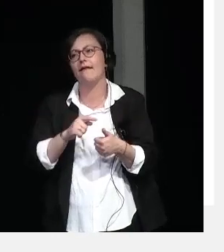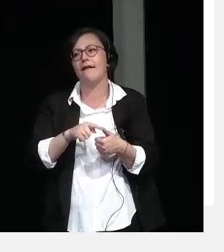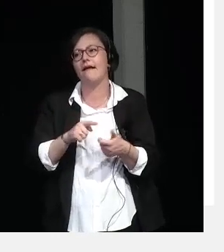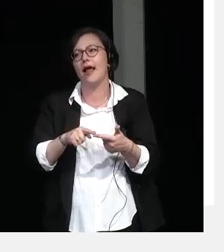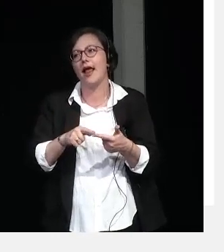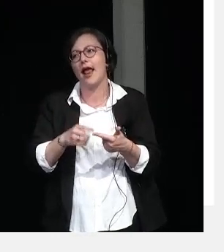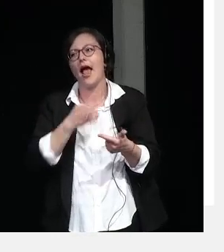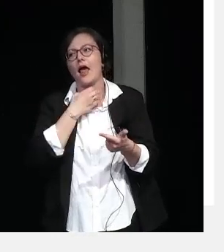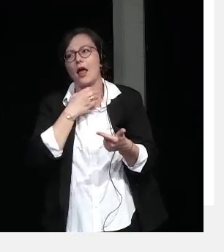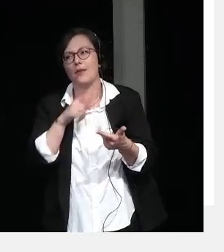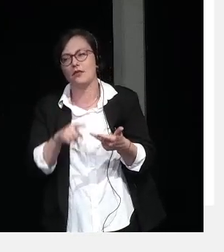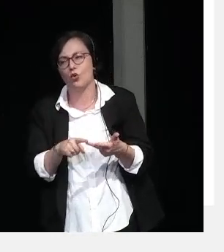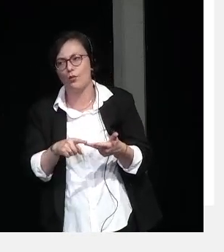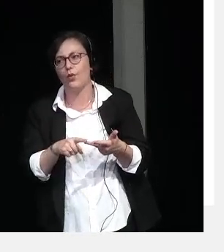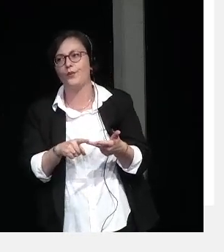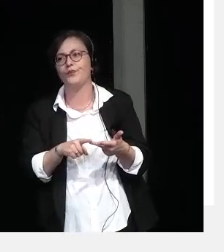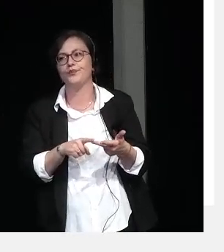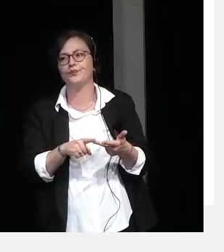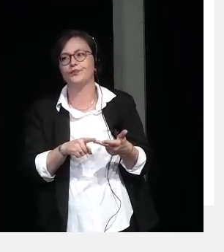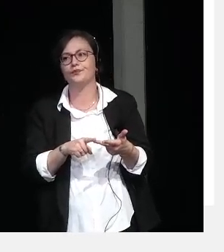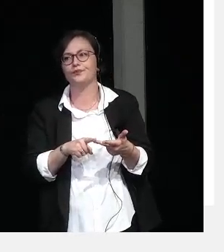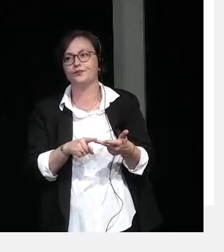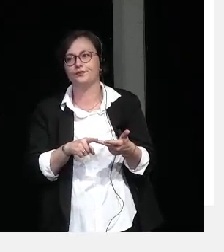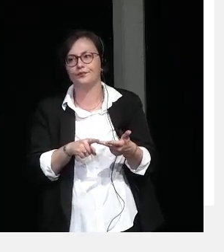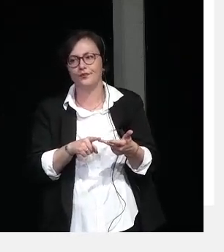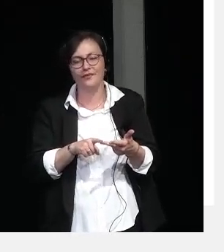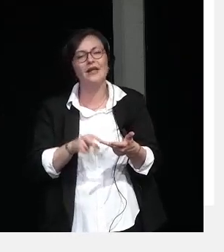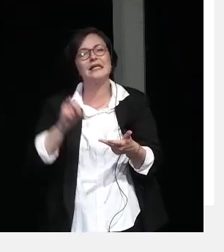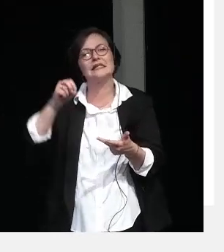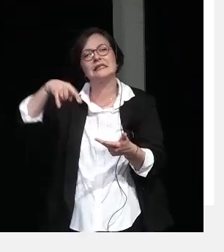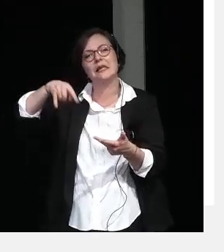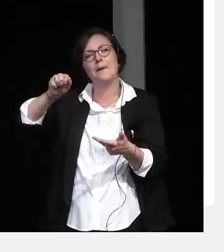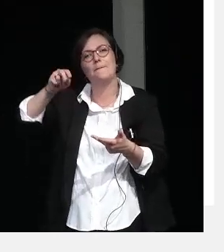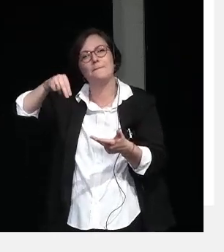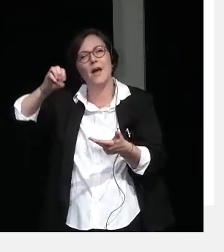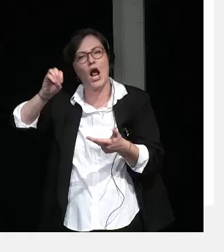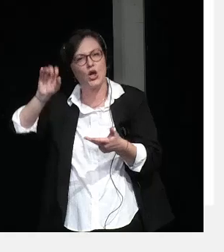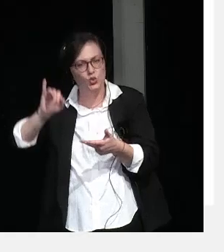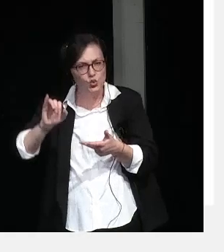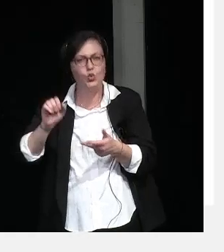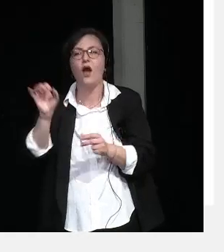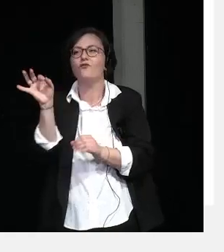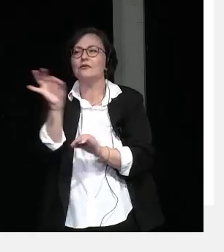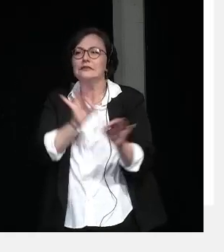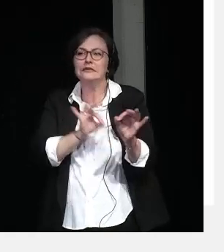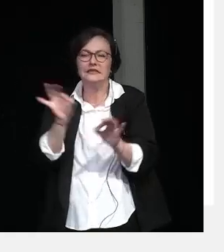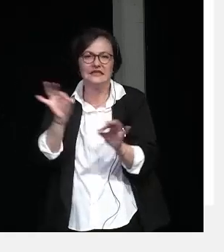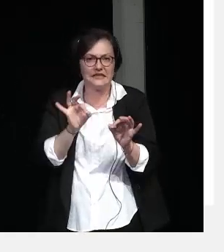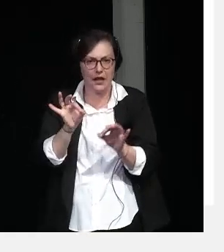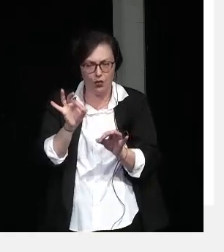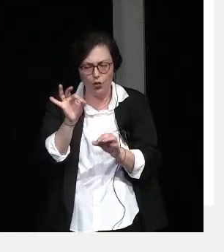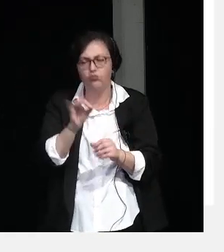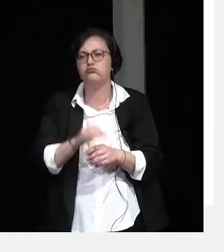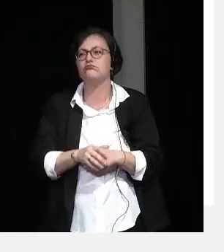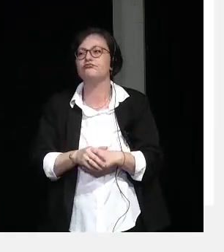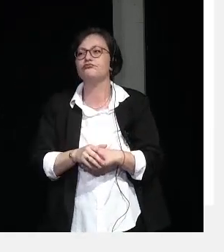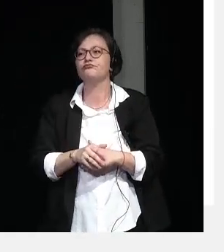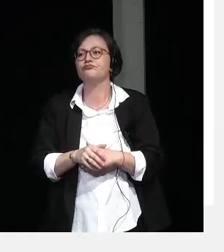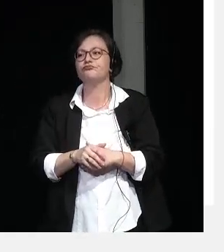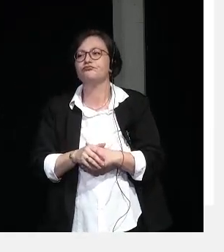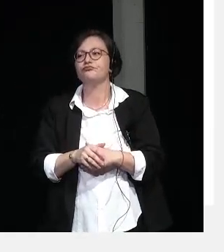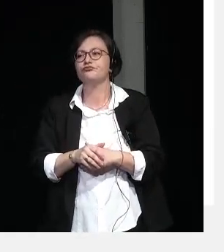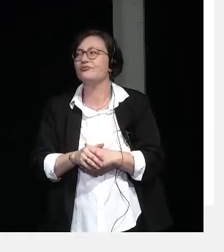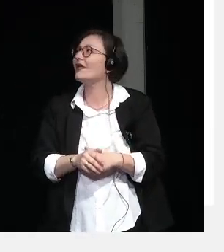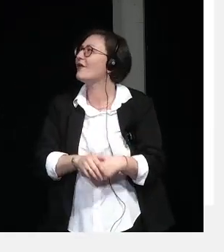Eleni and Maria Spanou from White Design, who design and redesign our logo. Thank you for this year version. Our